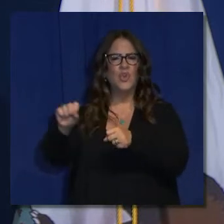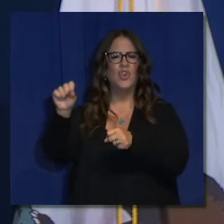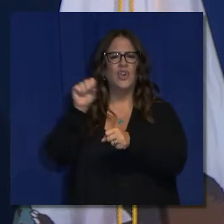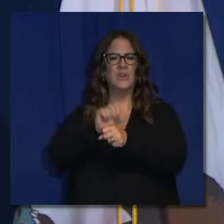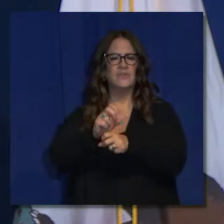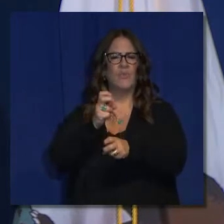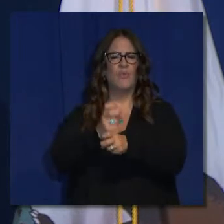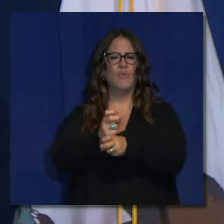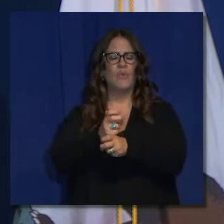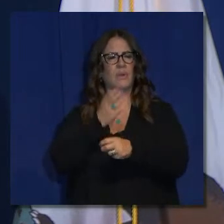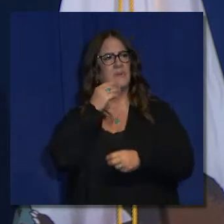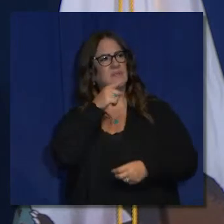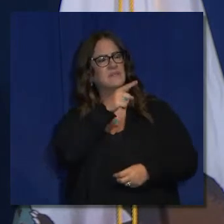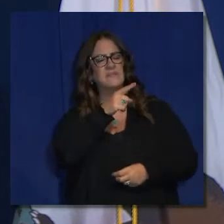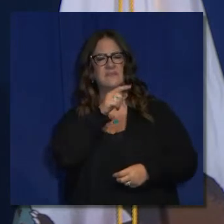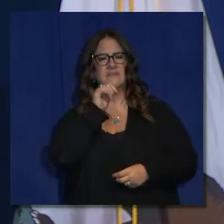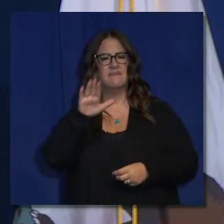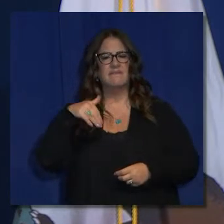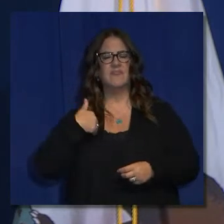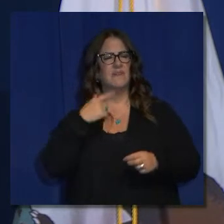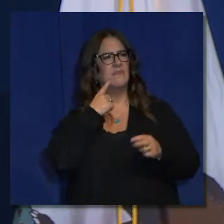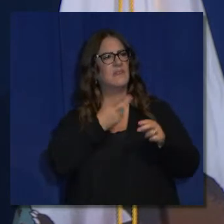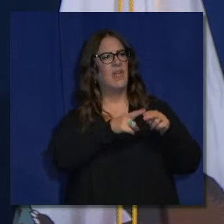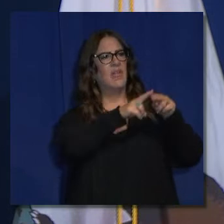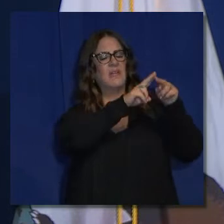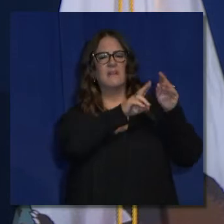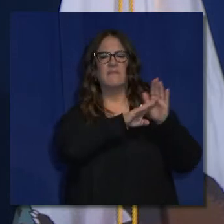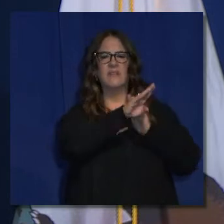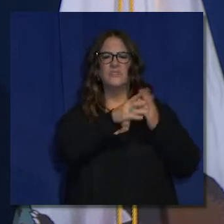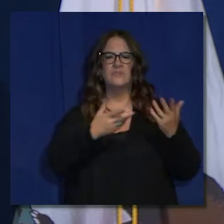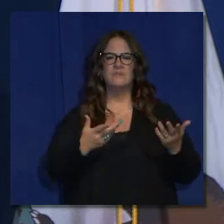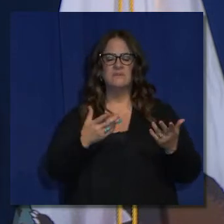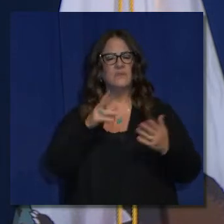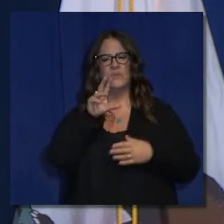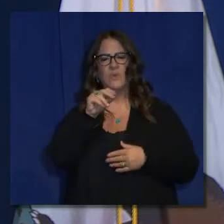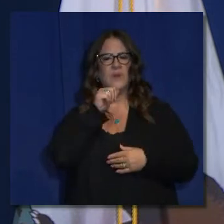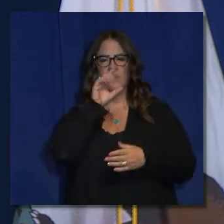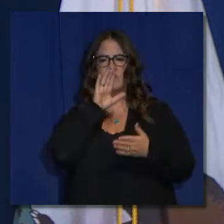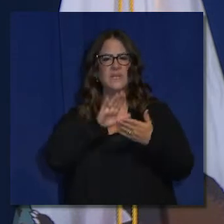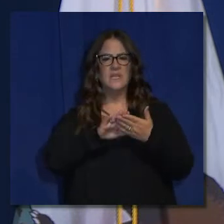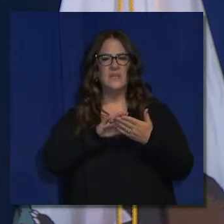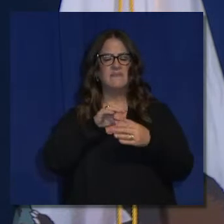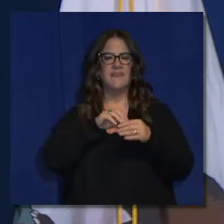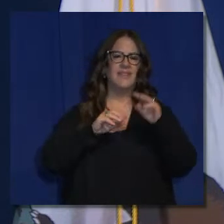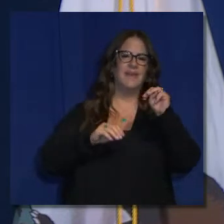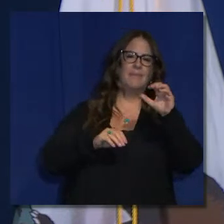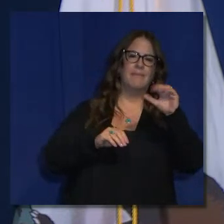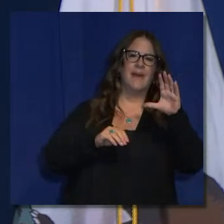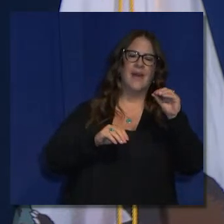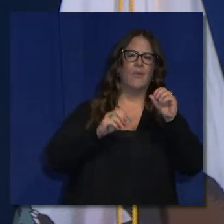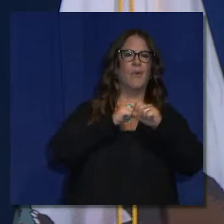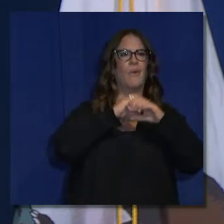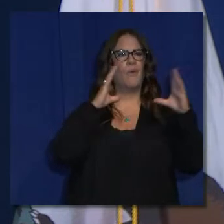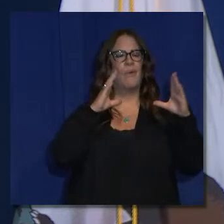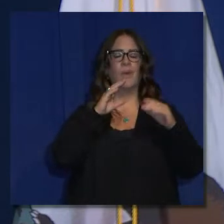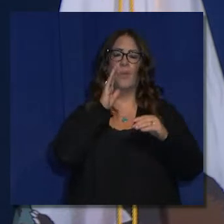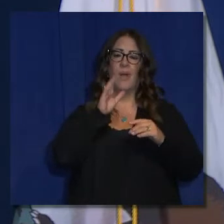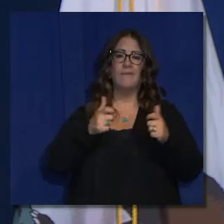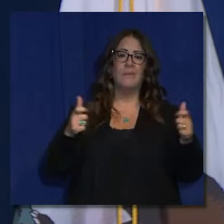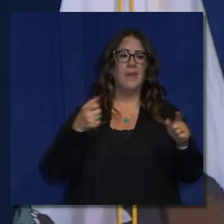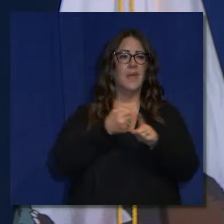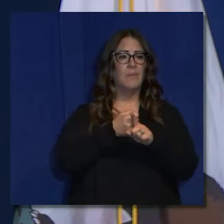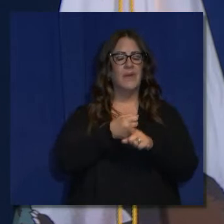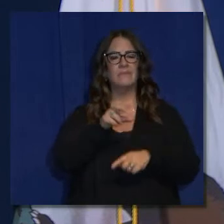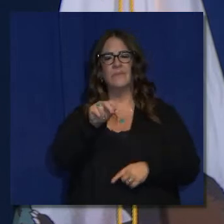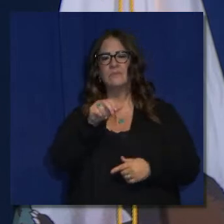those inflationary burdens. And no, I do not believe in the macro it will have a significant impact.